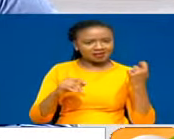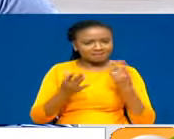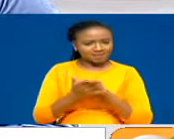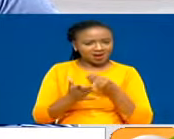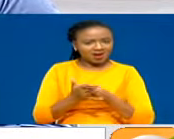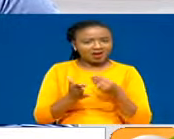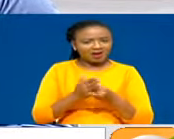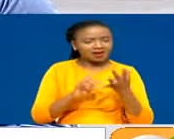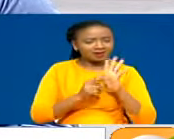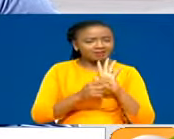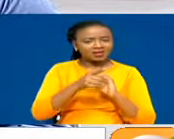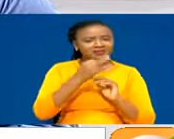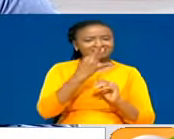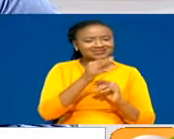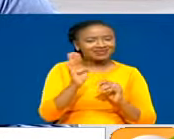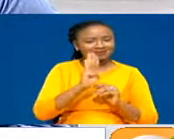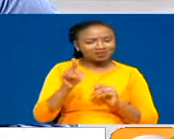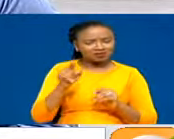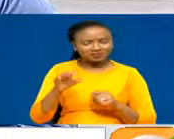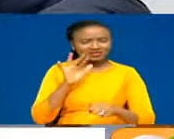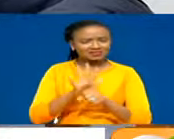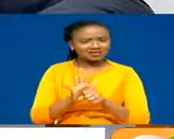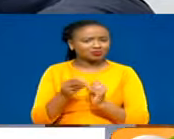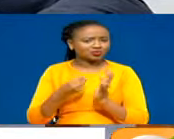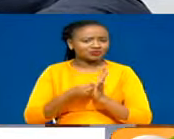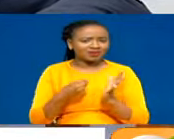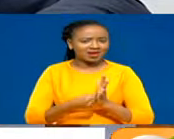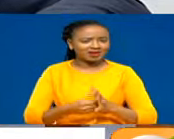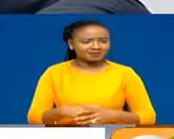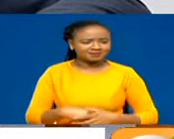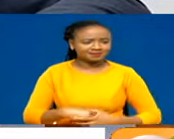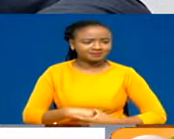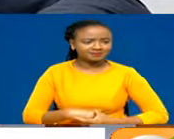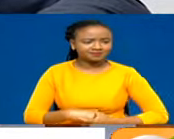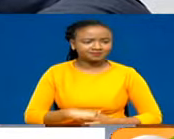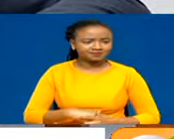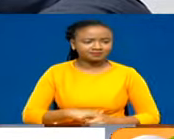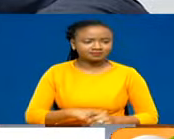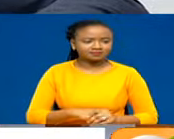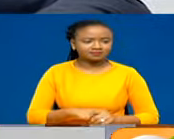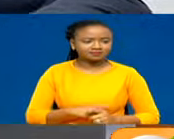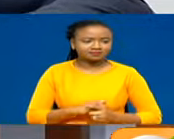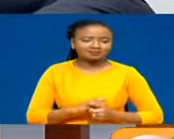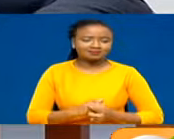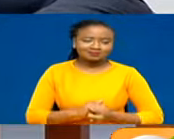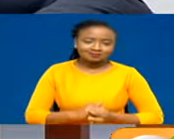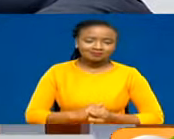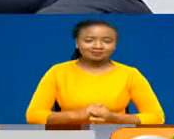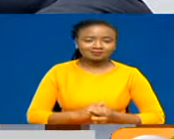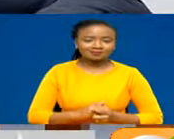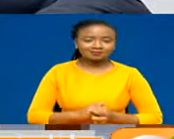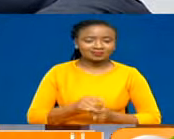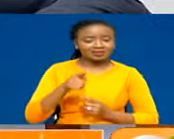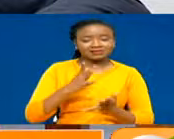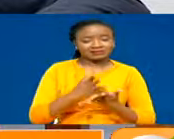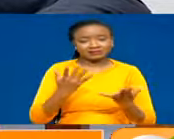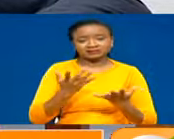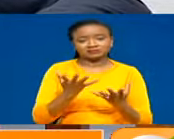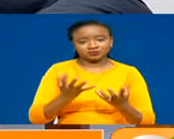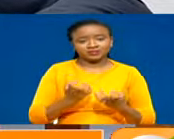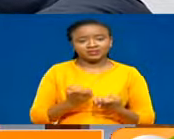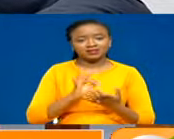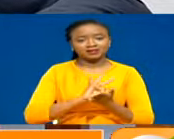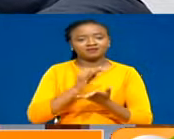3 billion shillings. Hmm. That's a lot of money. Well, you know, it's something that we have to commit to. Yeah, we,